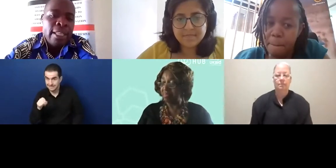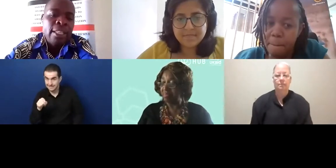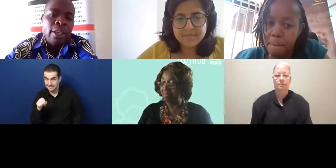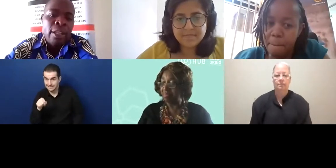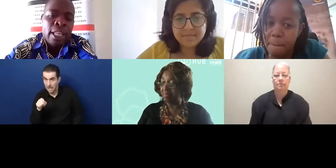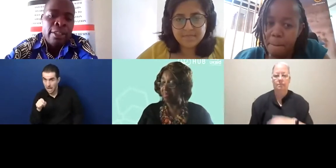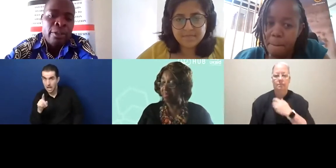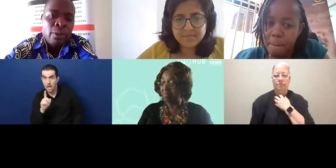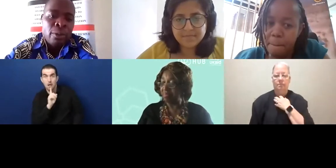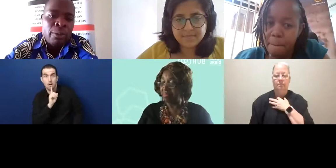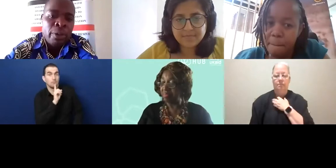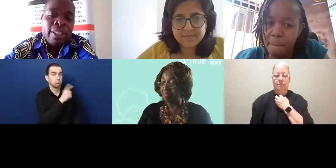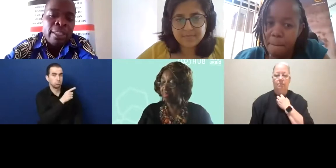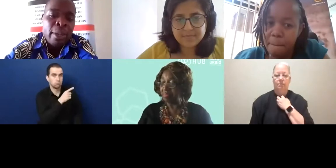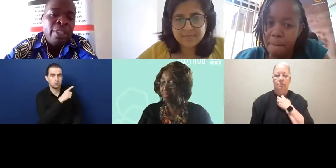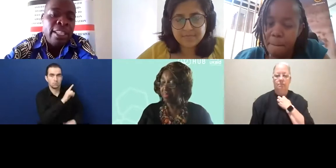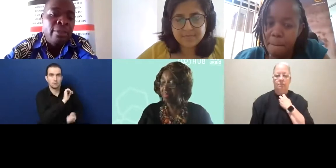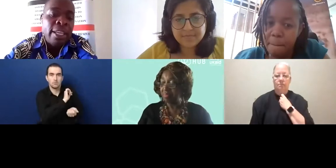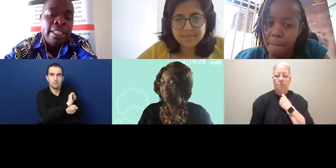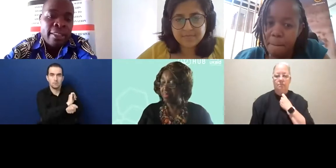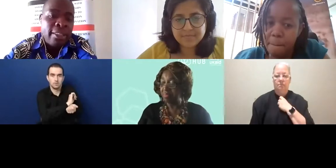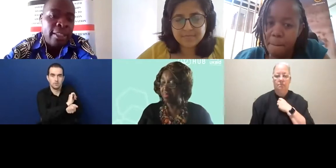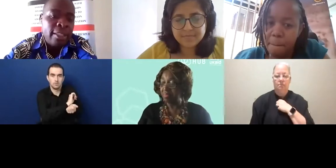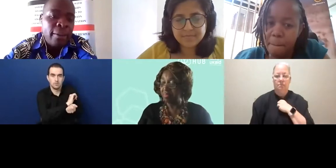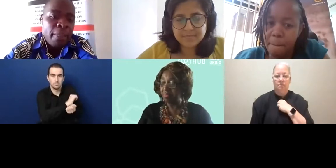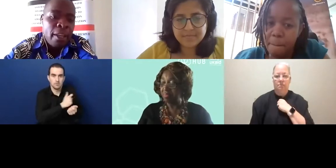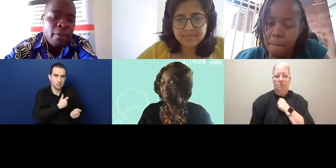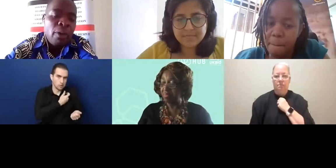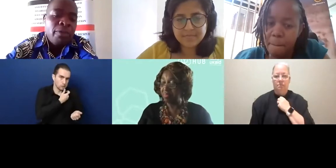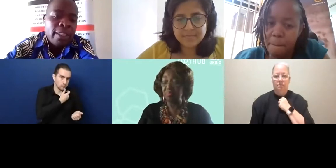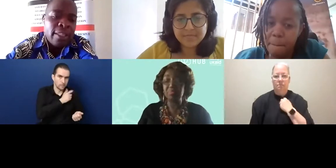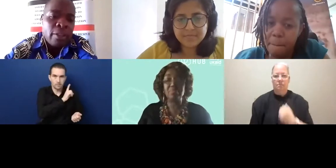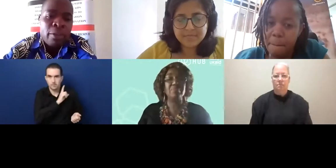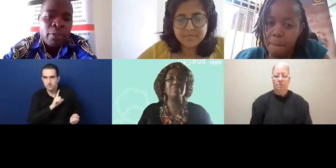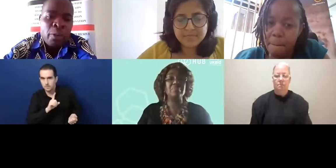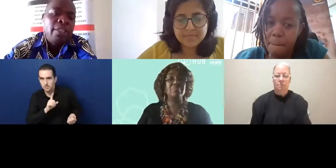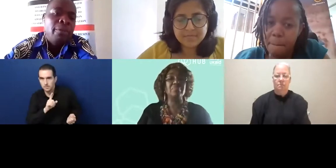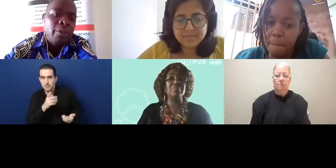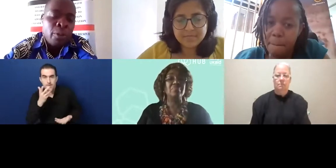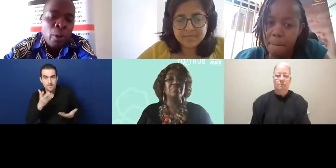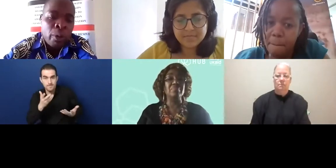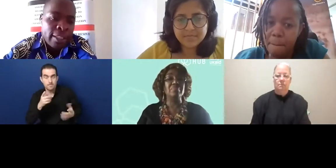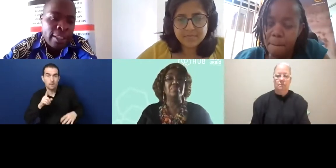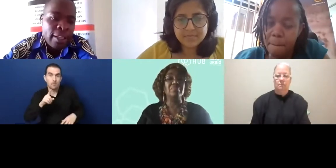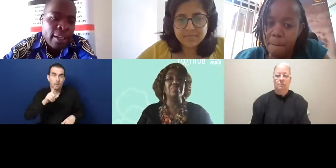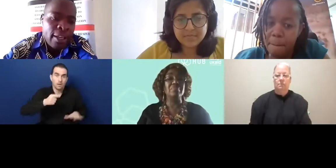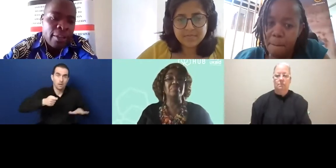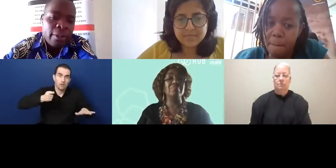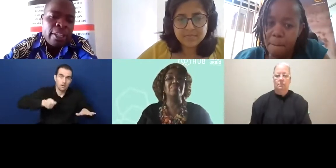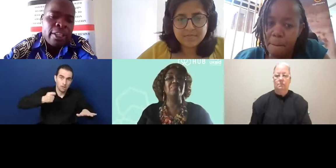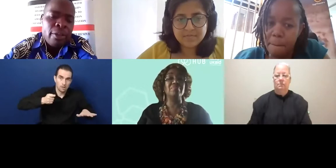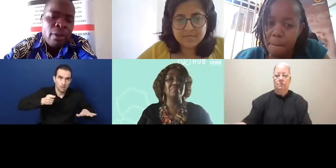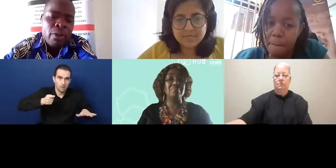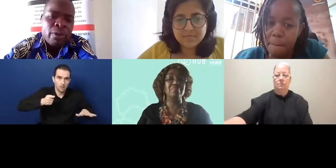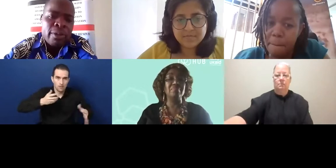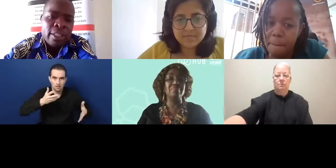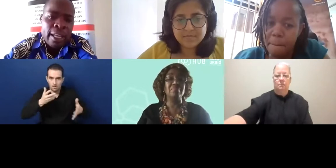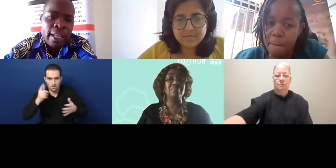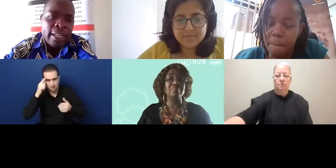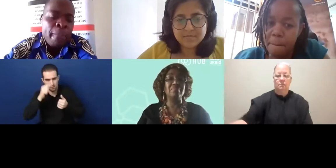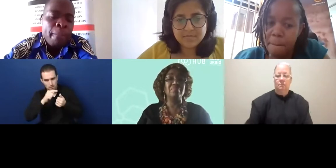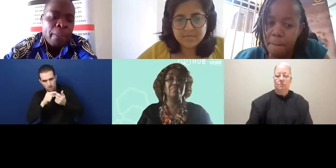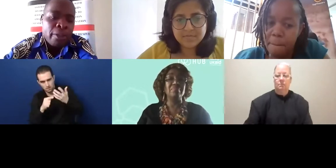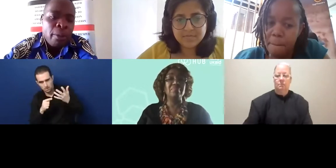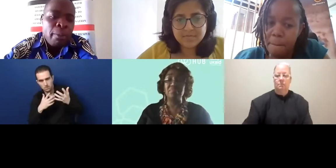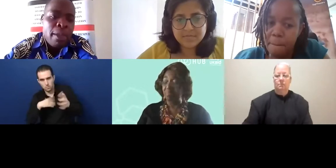these things it needs to, because this person needs to get justice. So all of those involves costs. So there is no way you would say